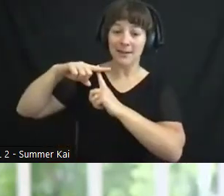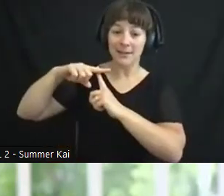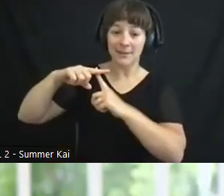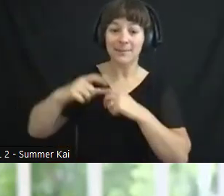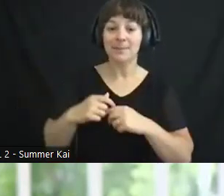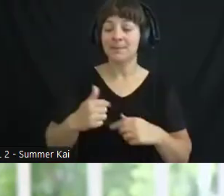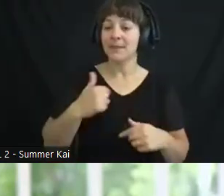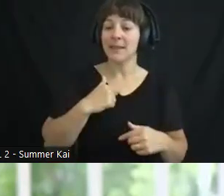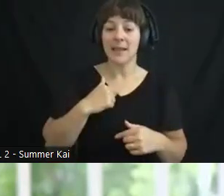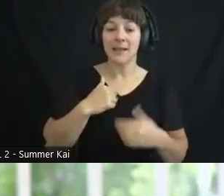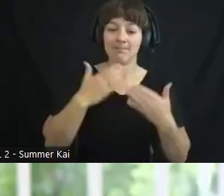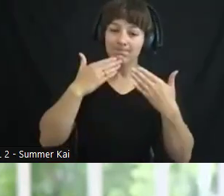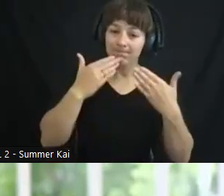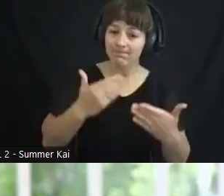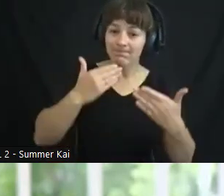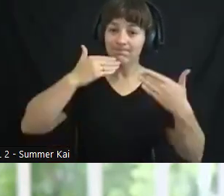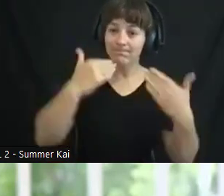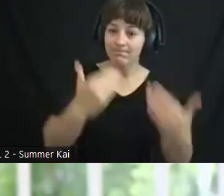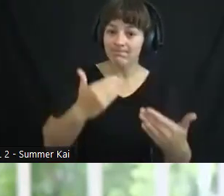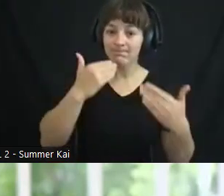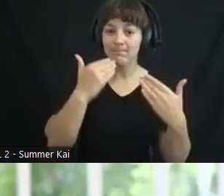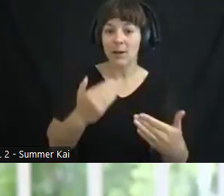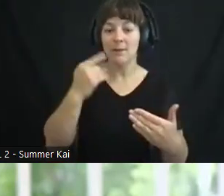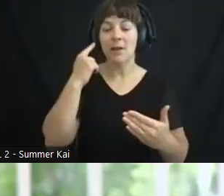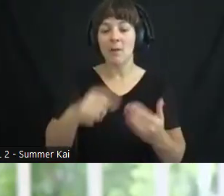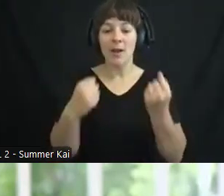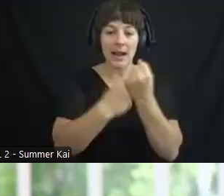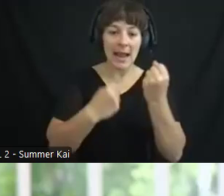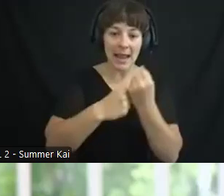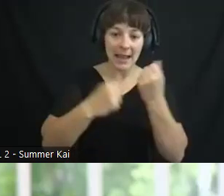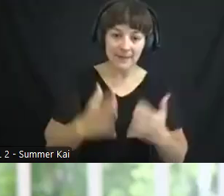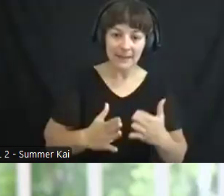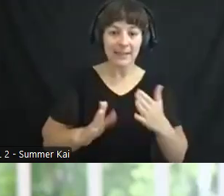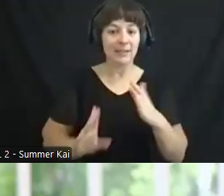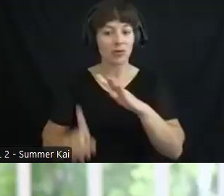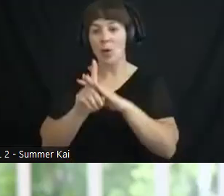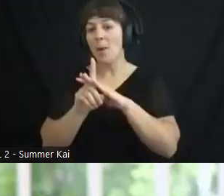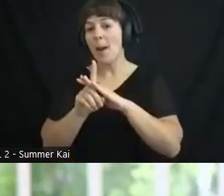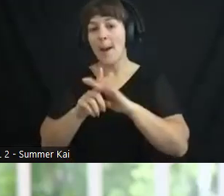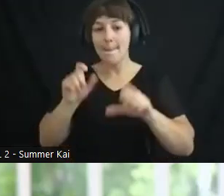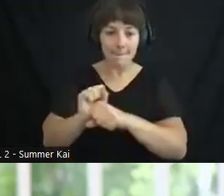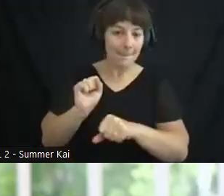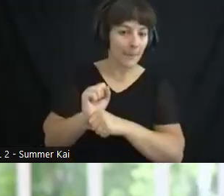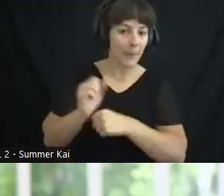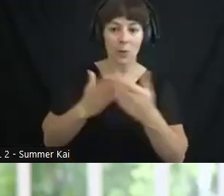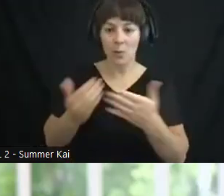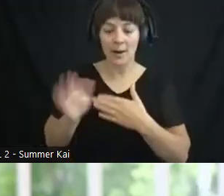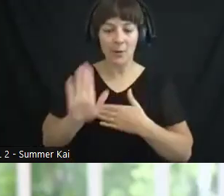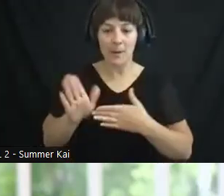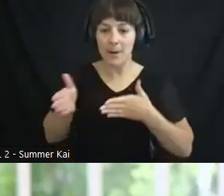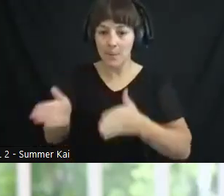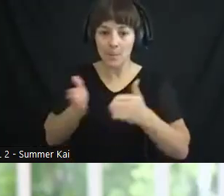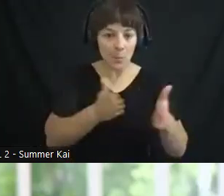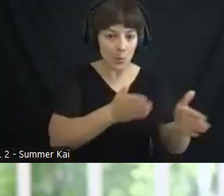am incredibly grateful to all of the advocates that have been showing up in whatever way they are able. I am